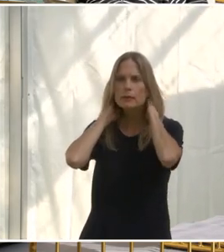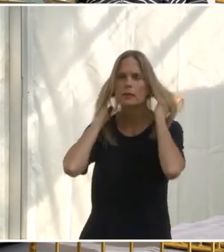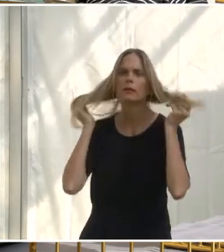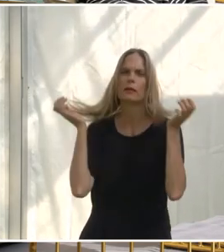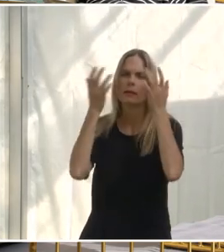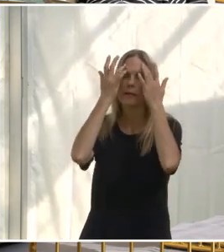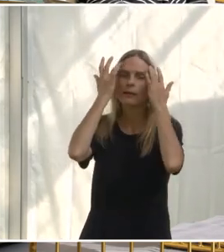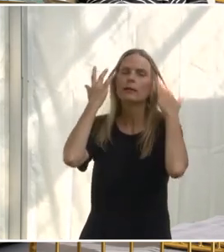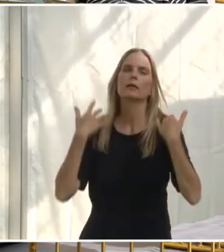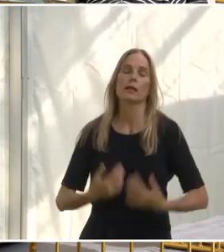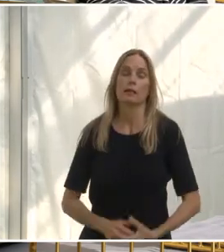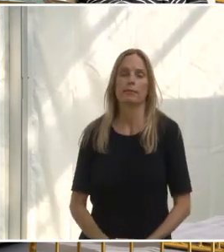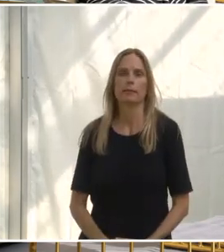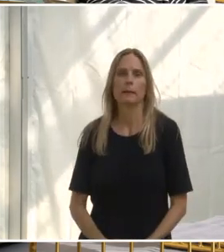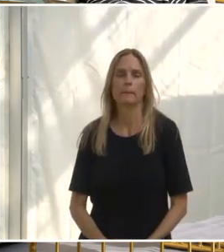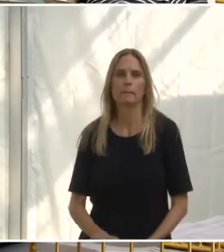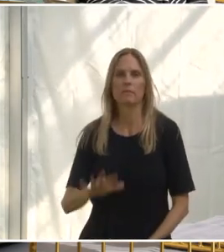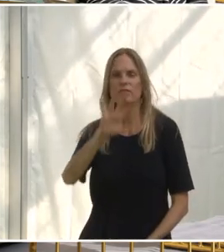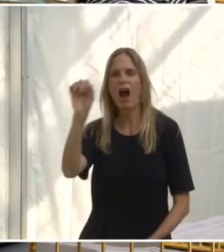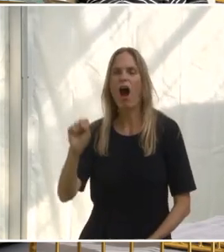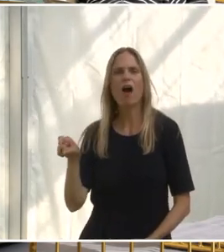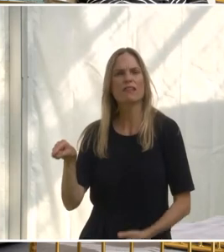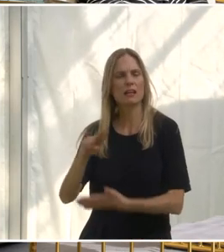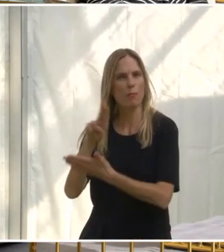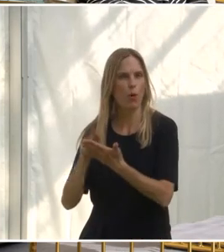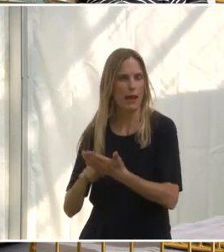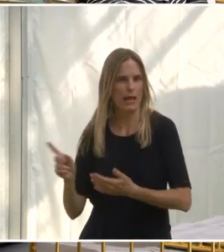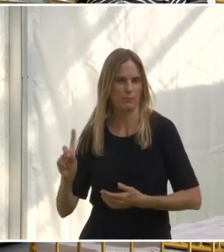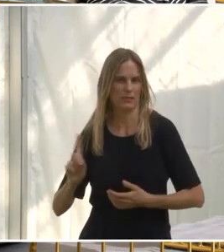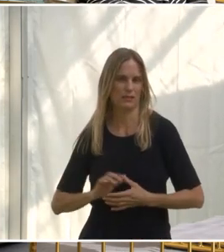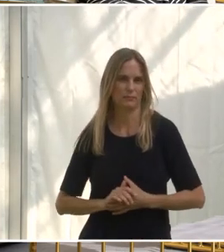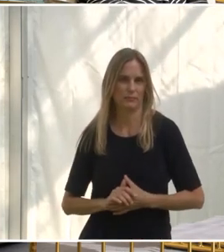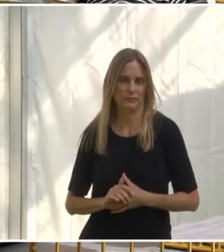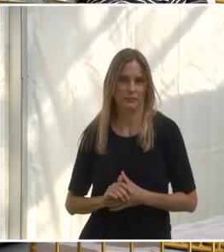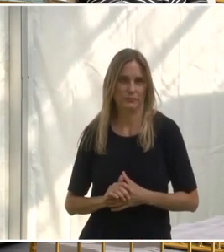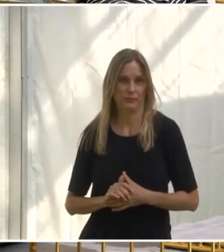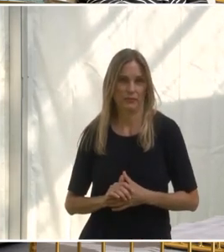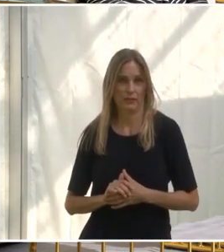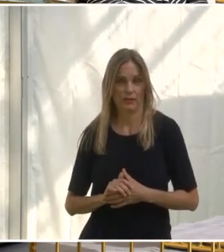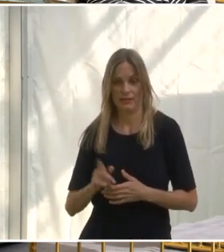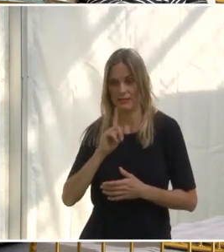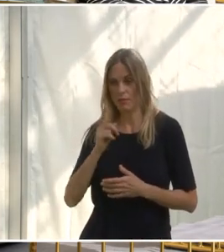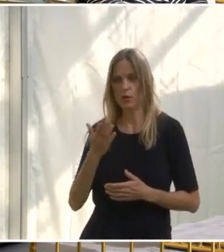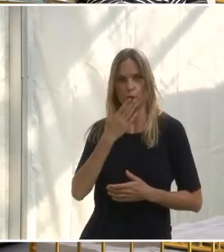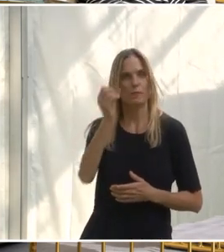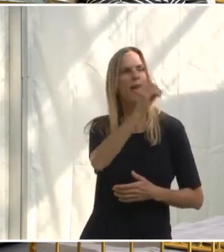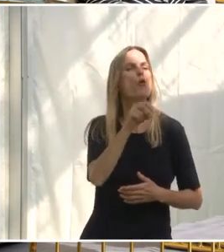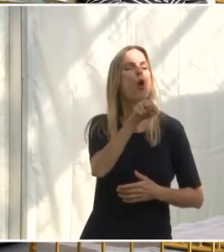I think the issue in Africa, it's like, you know, asking from you what is going on in